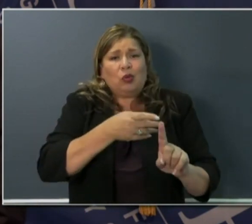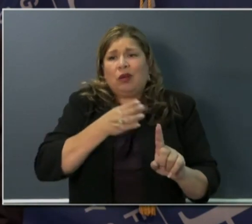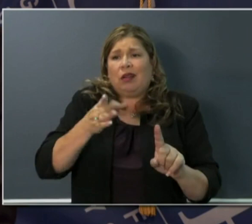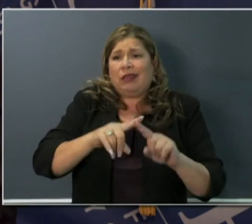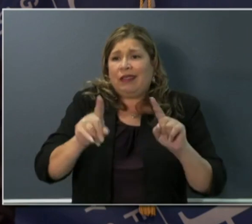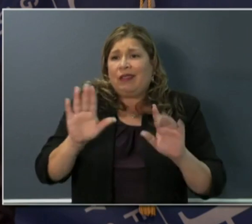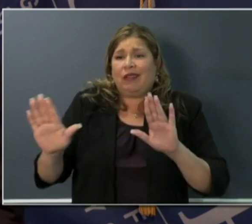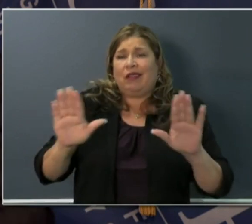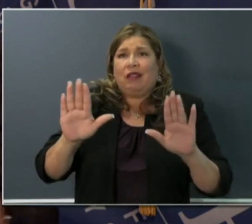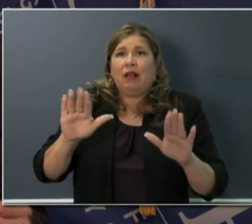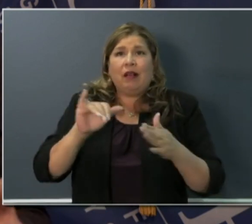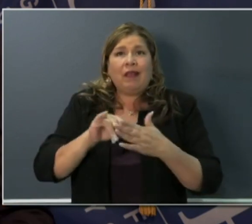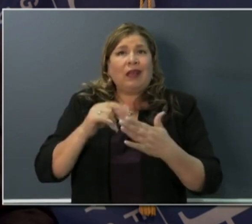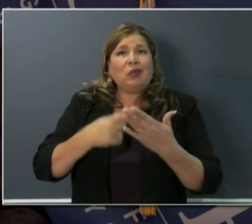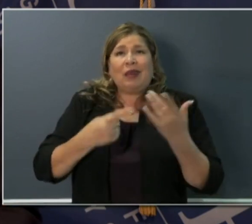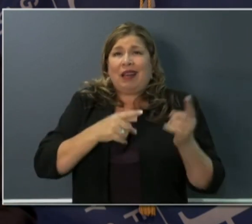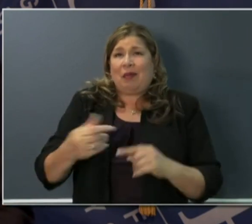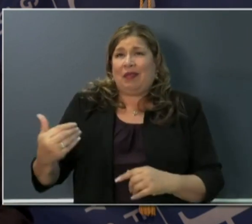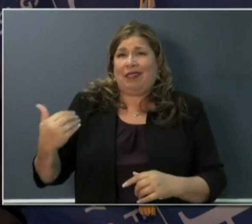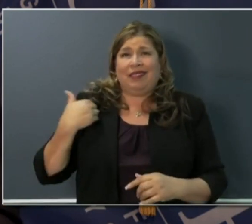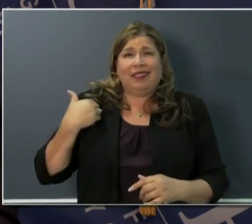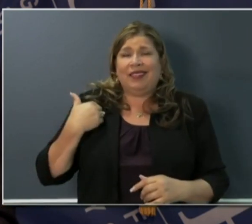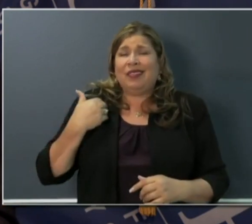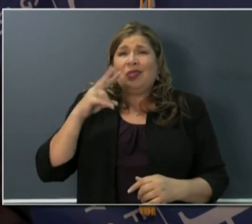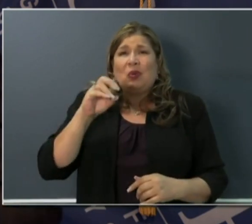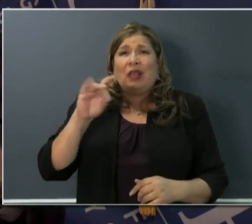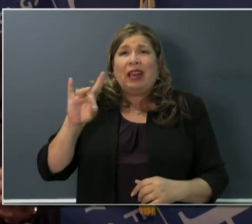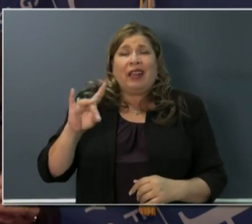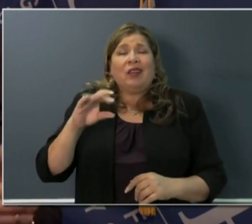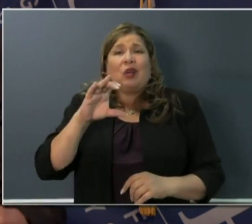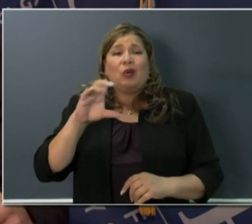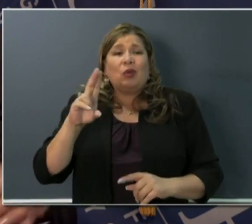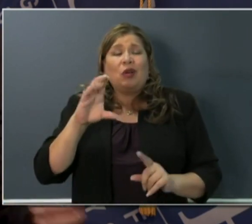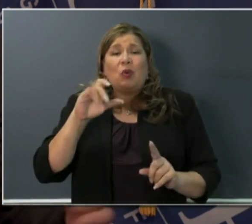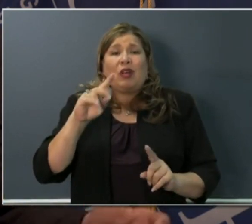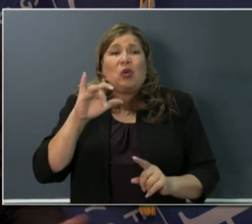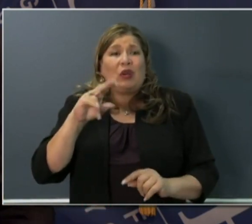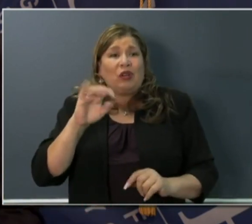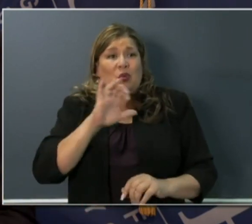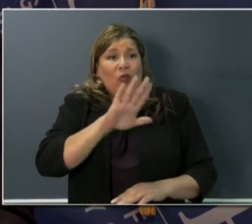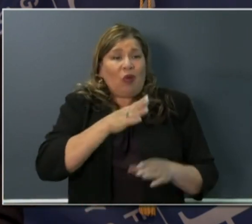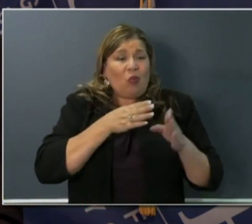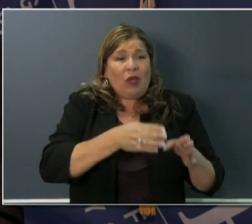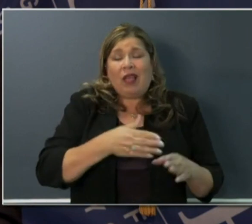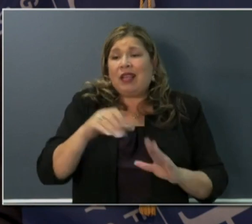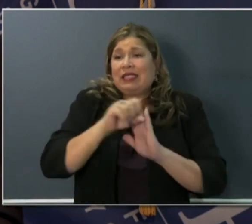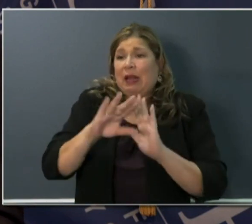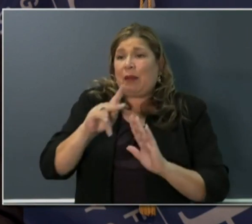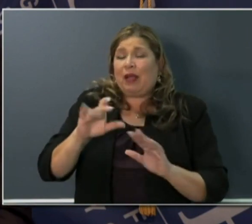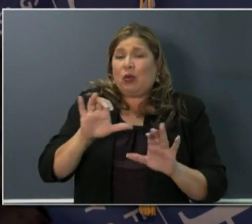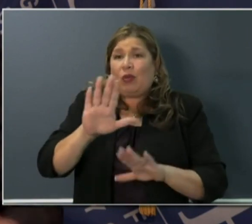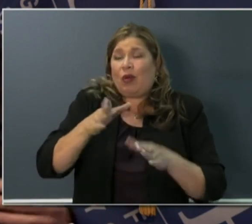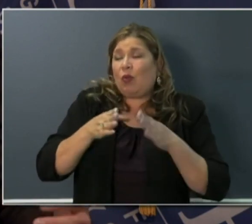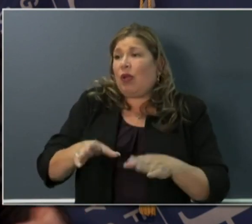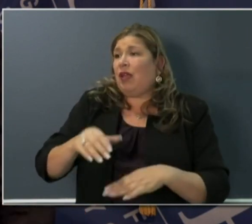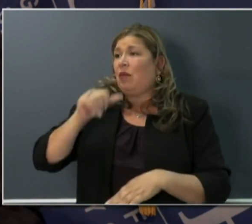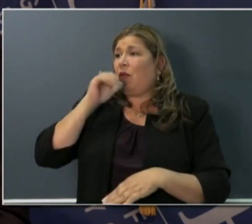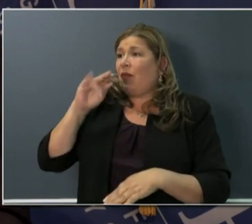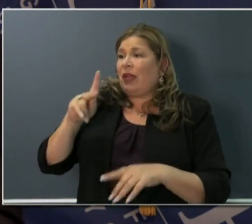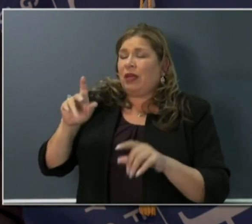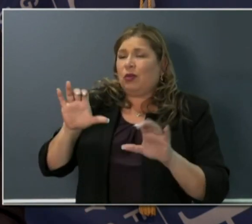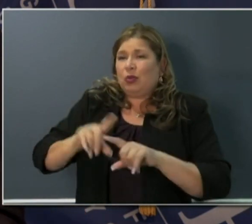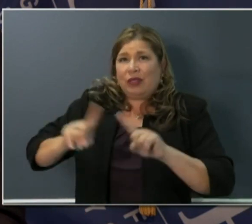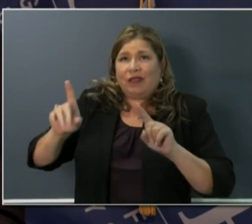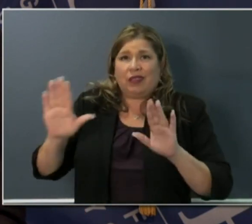in 2008. Credit unions doing one thing, banks doing another, state banks doing something altogether different. So we wanted to